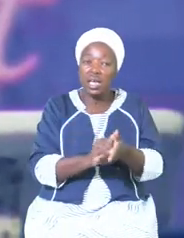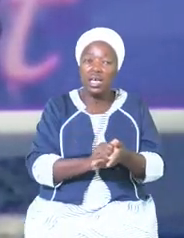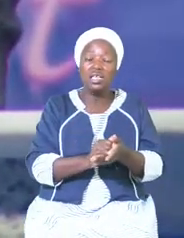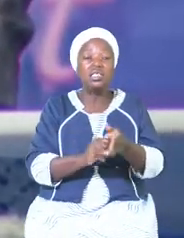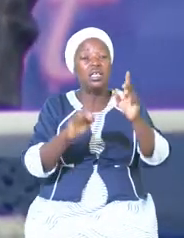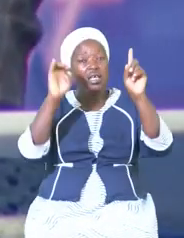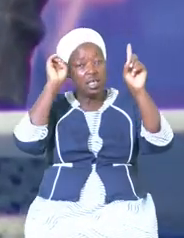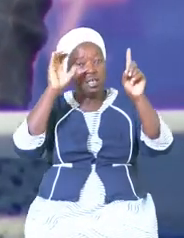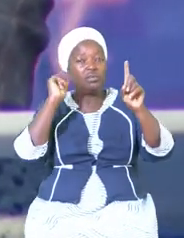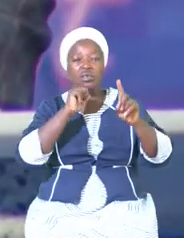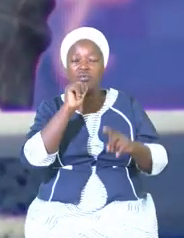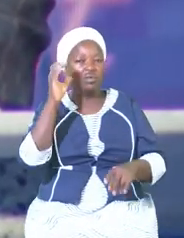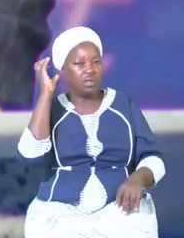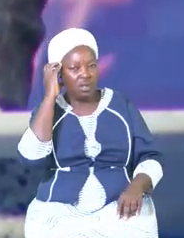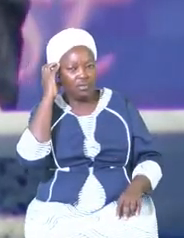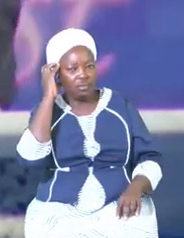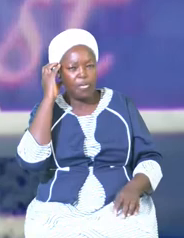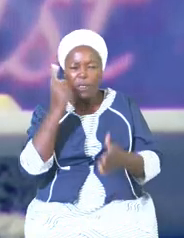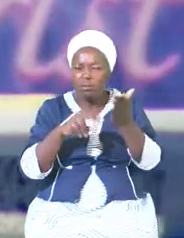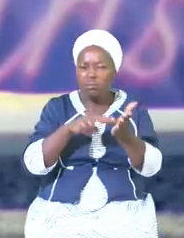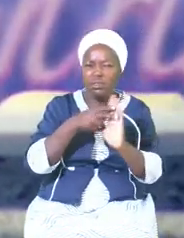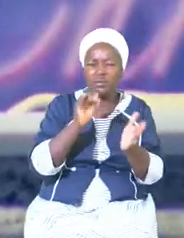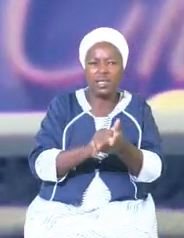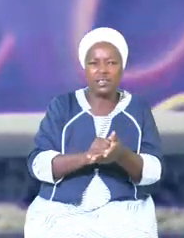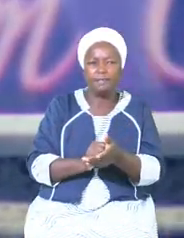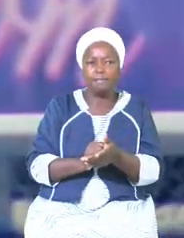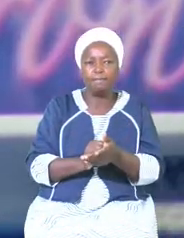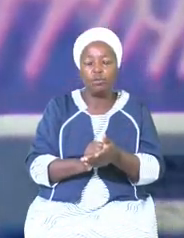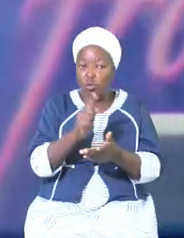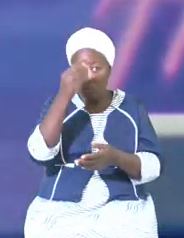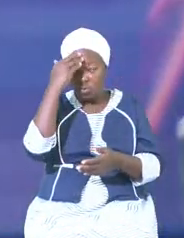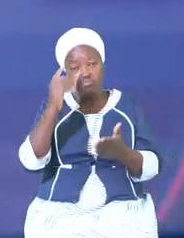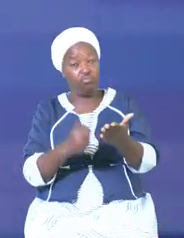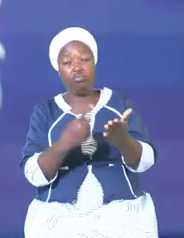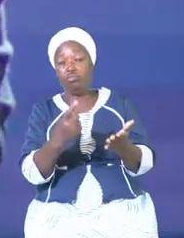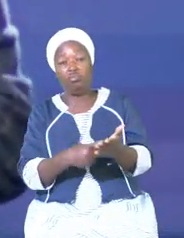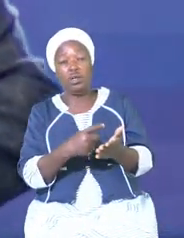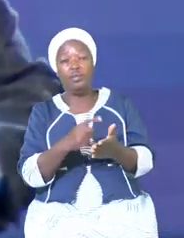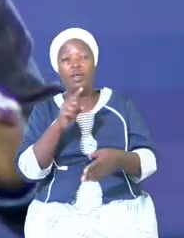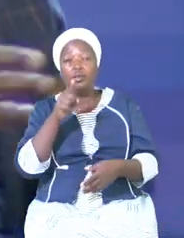not hear. What does that mean? You know, sometimes you are here,